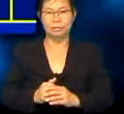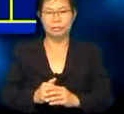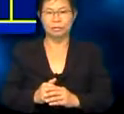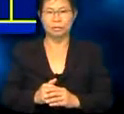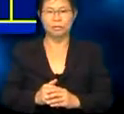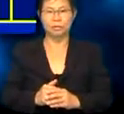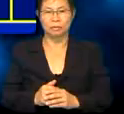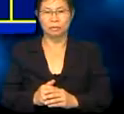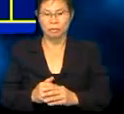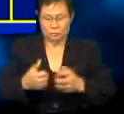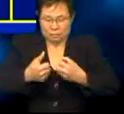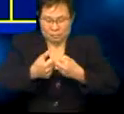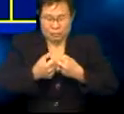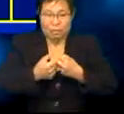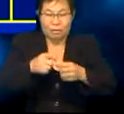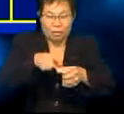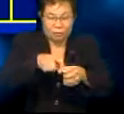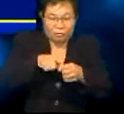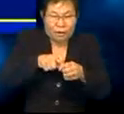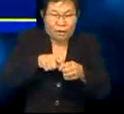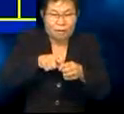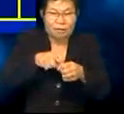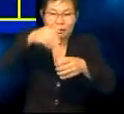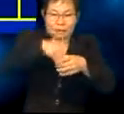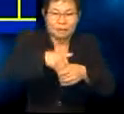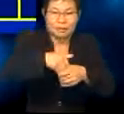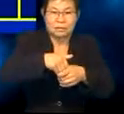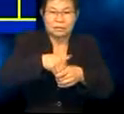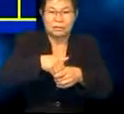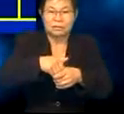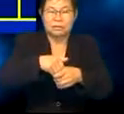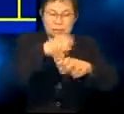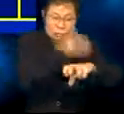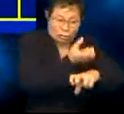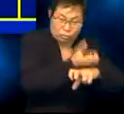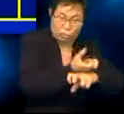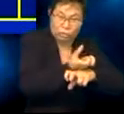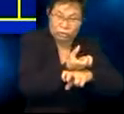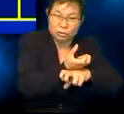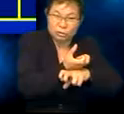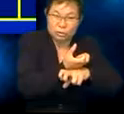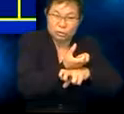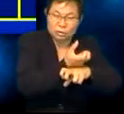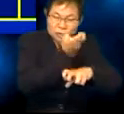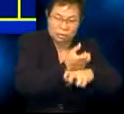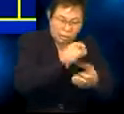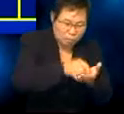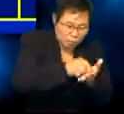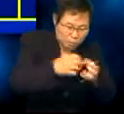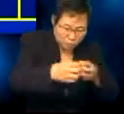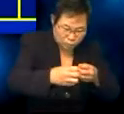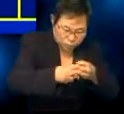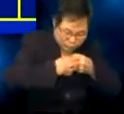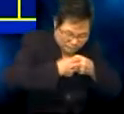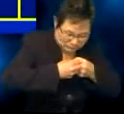Attractive forces between particles. In solids, the forces of attraction between particles